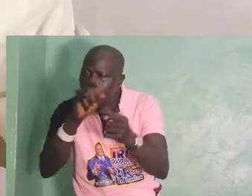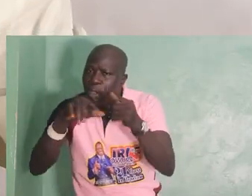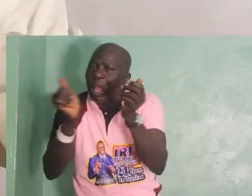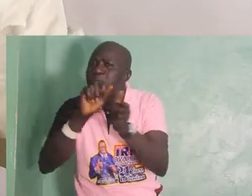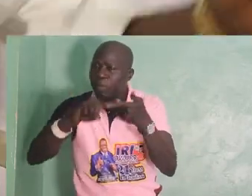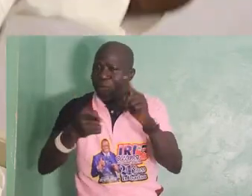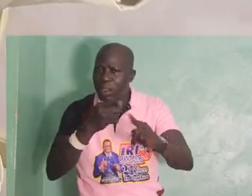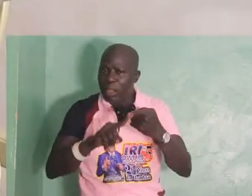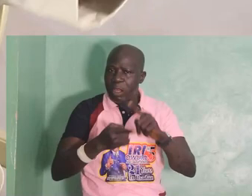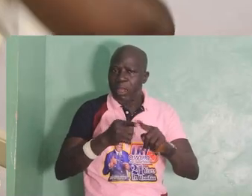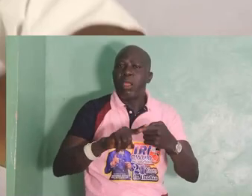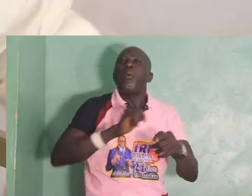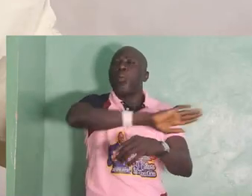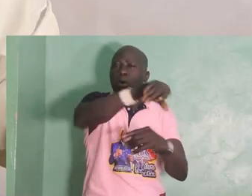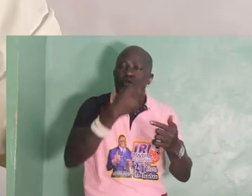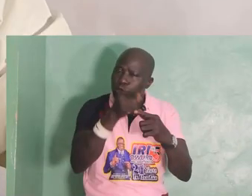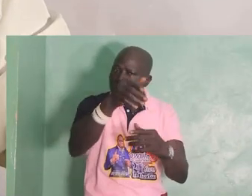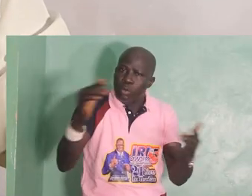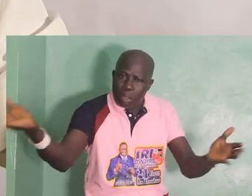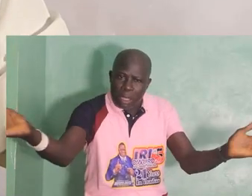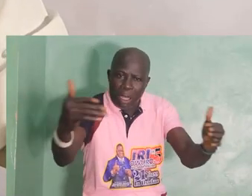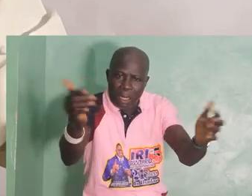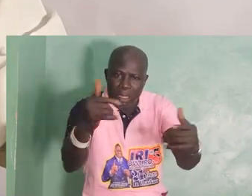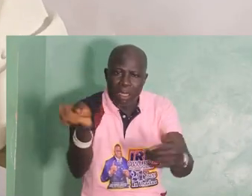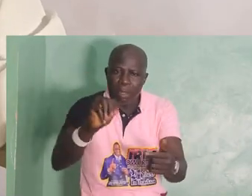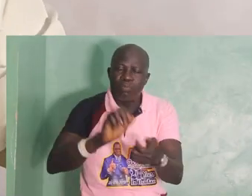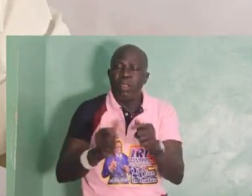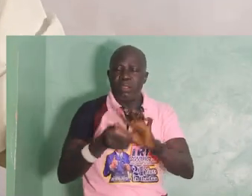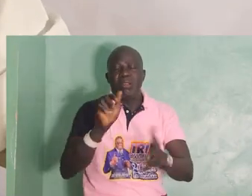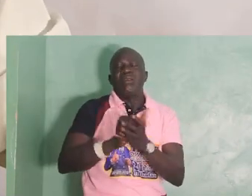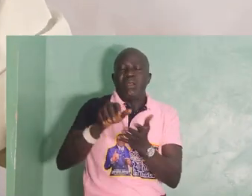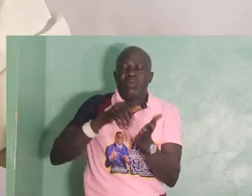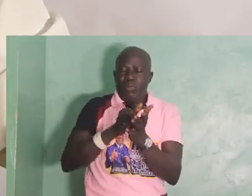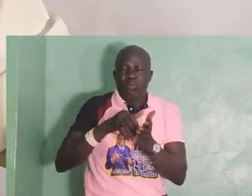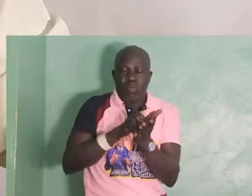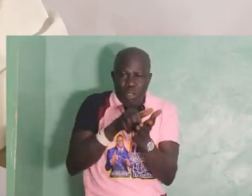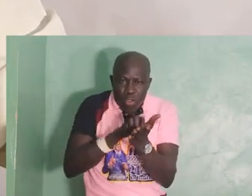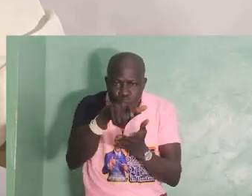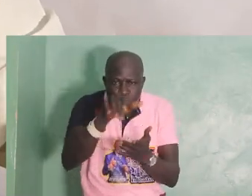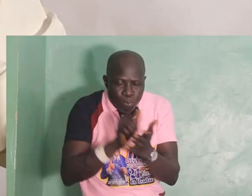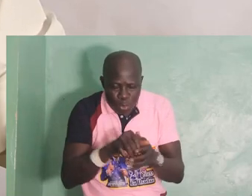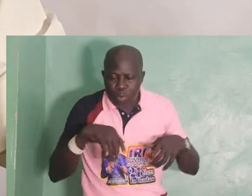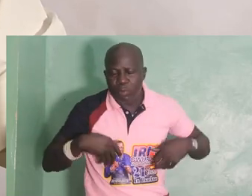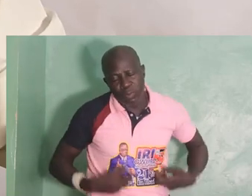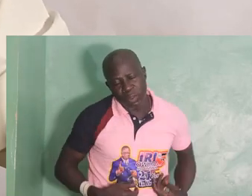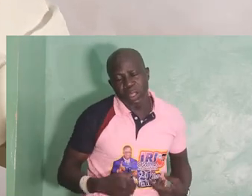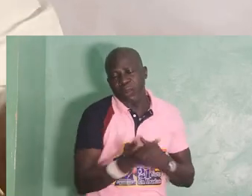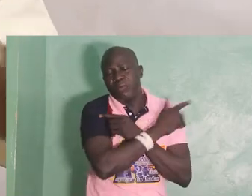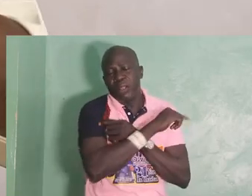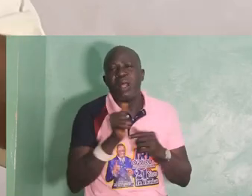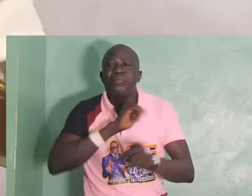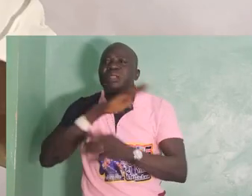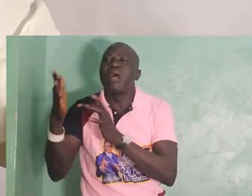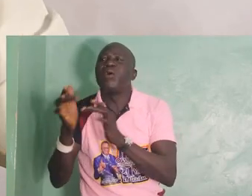as a friend. Iwo to ba ku won po te po. You that have cancer of friends, if they are mocking you, you fed off of